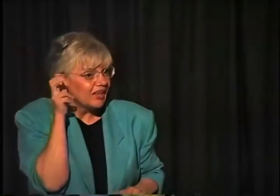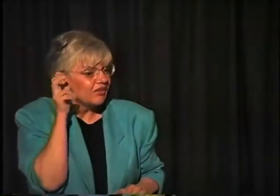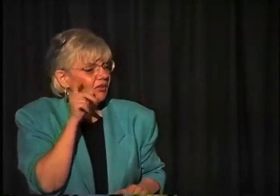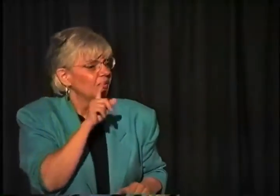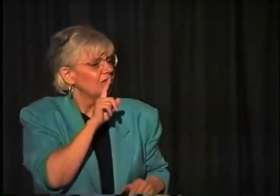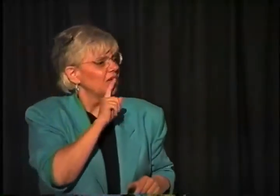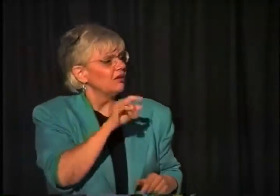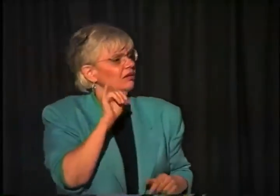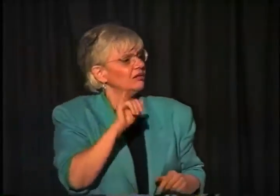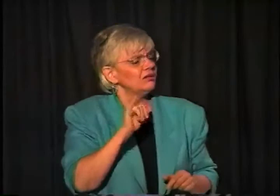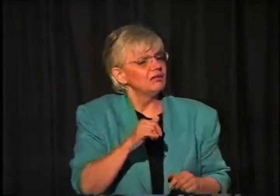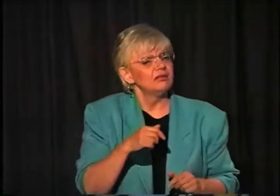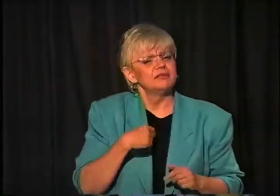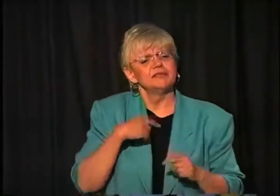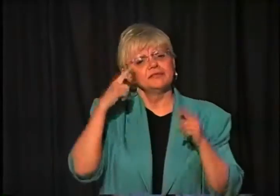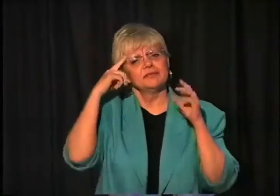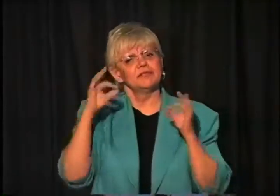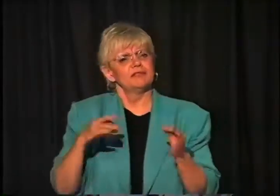to fix us.